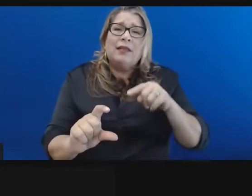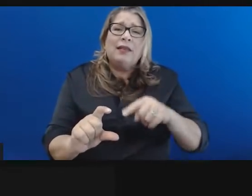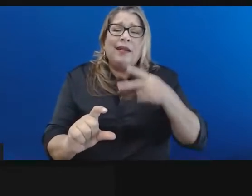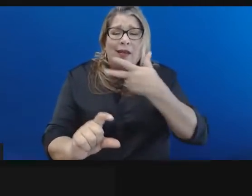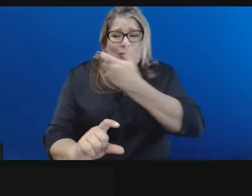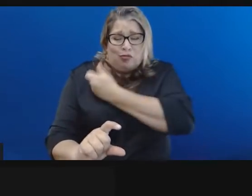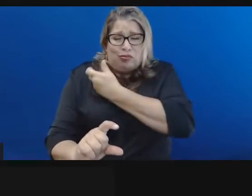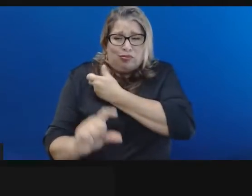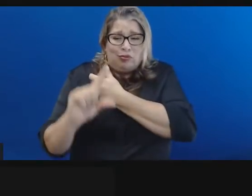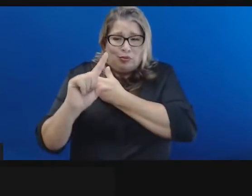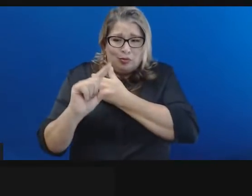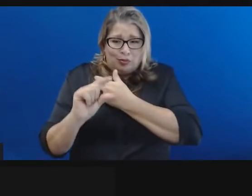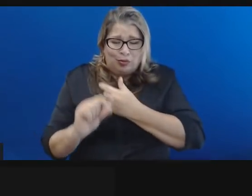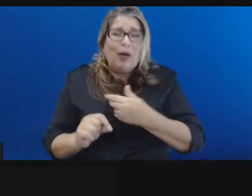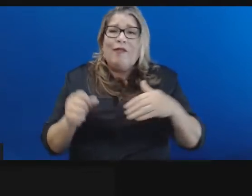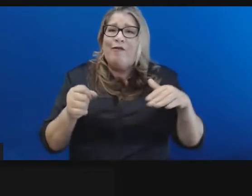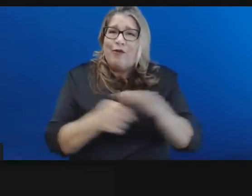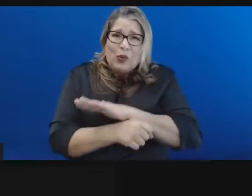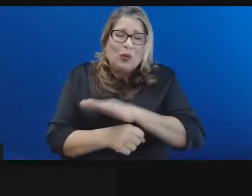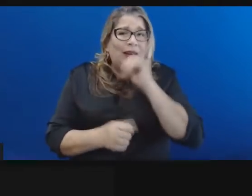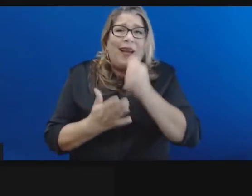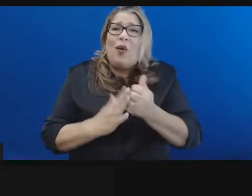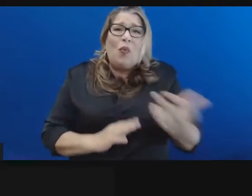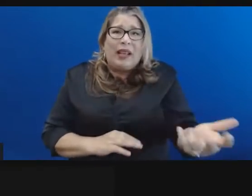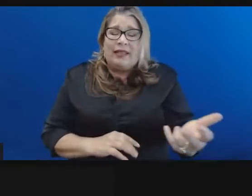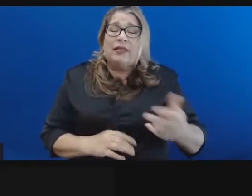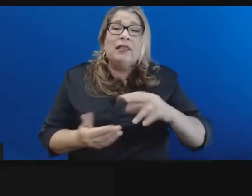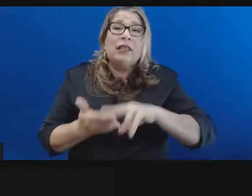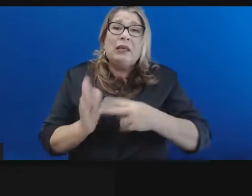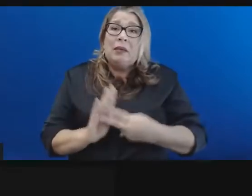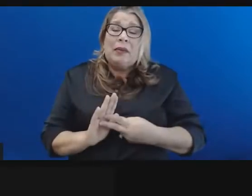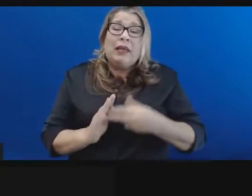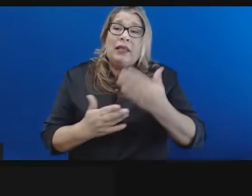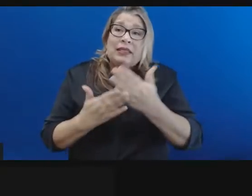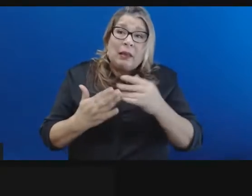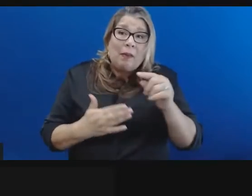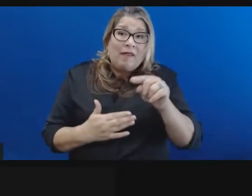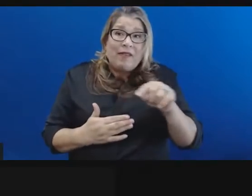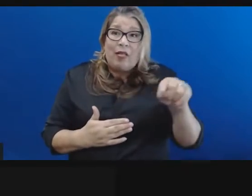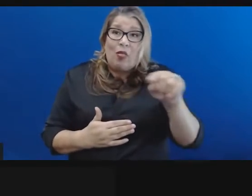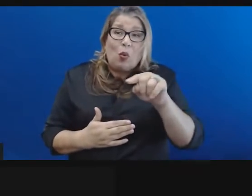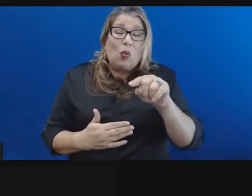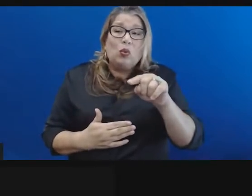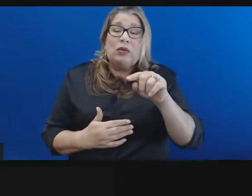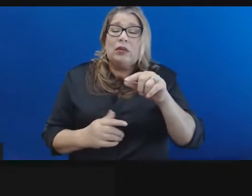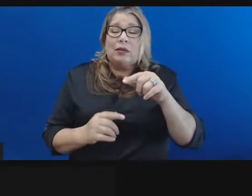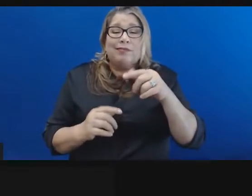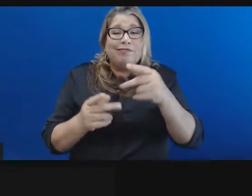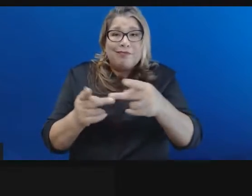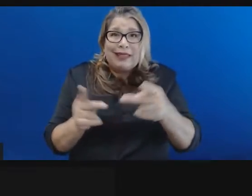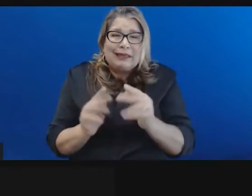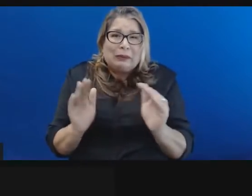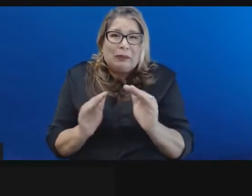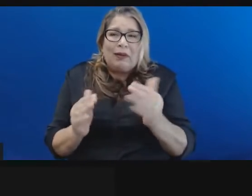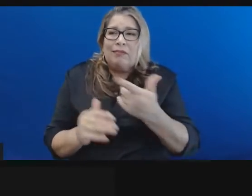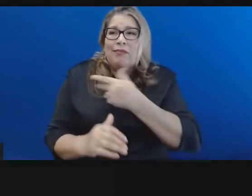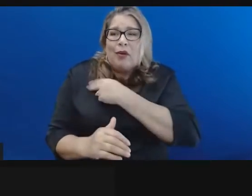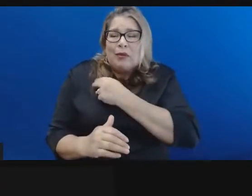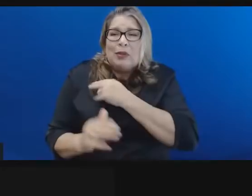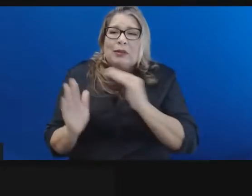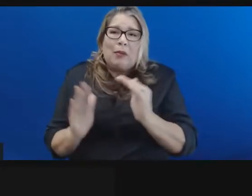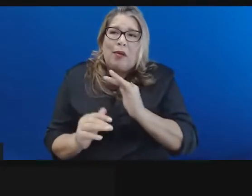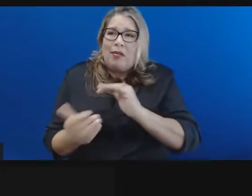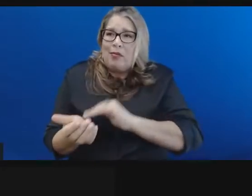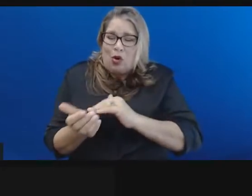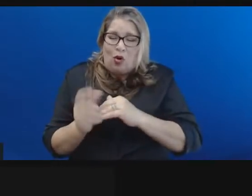getting doses to individuals. Maybe it means that those entities reach a little farther out than they normally do to try to get the most